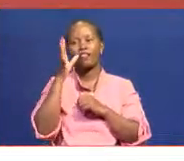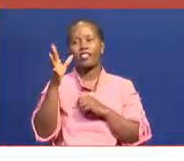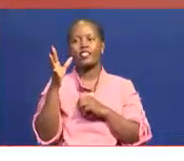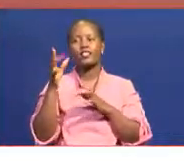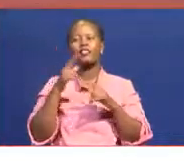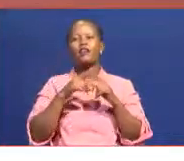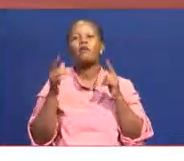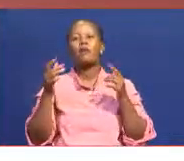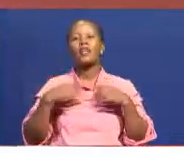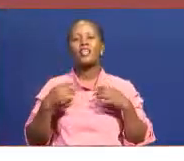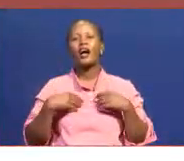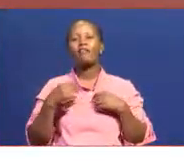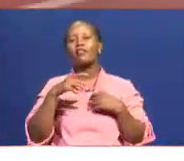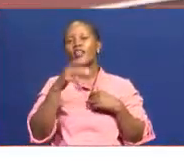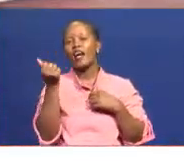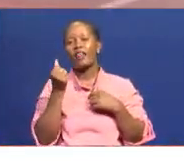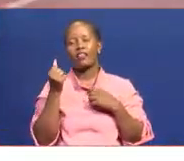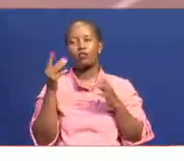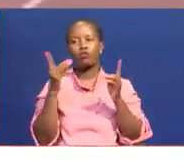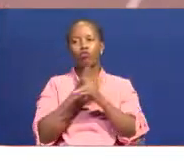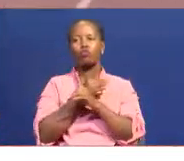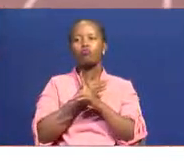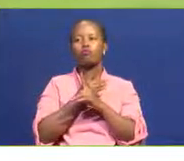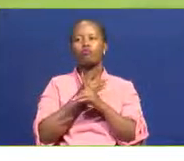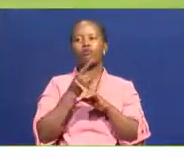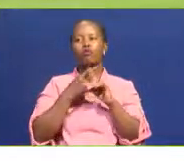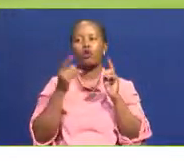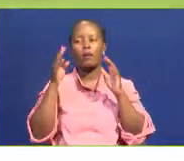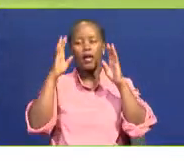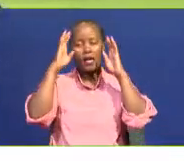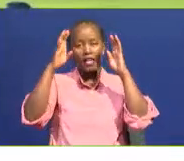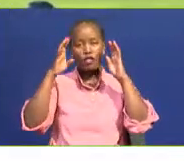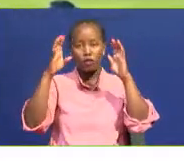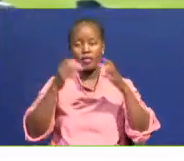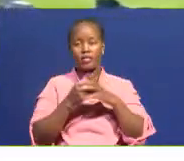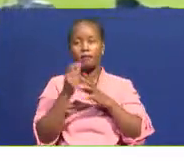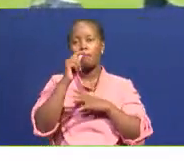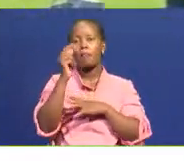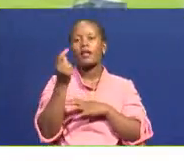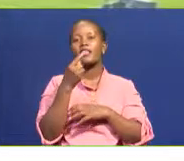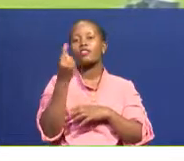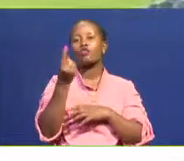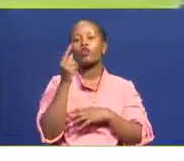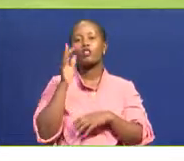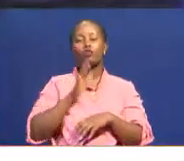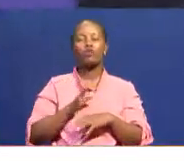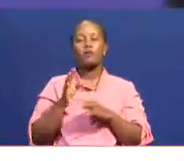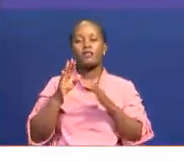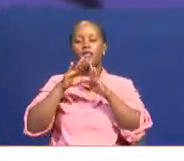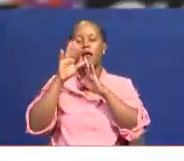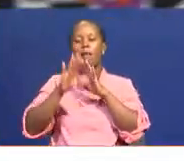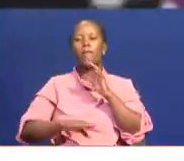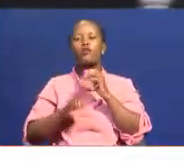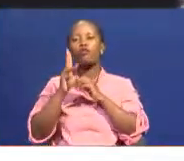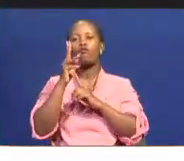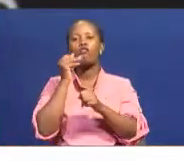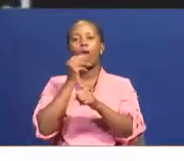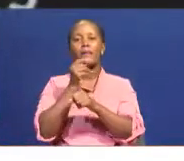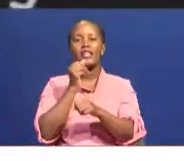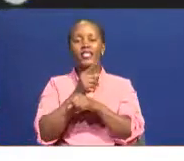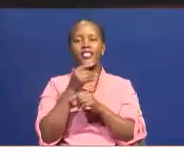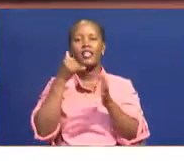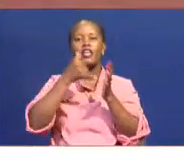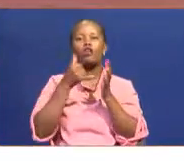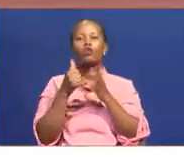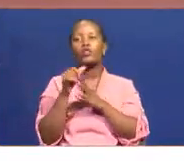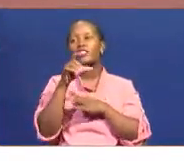her specialist distance in Xiamen. The Kenyan will take on 10 women who have run below 4 minutes, including Gudaf Tsegaye